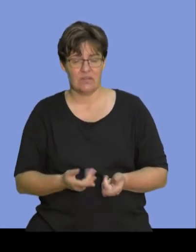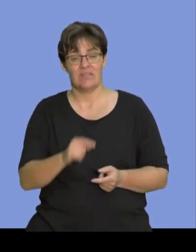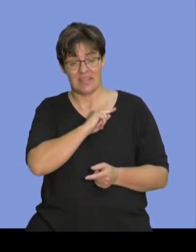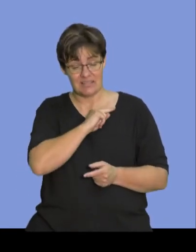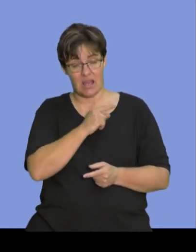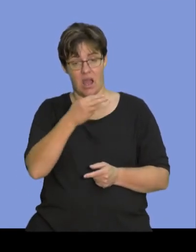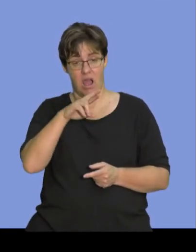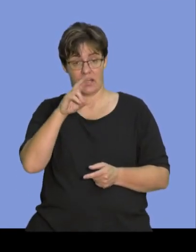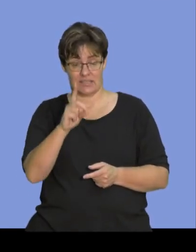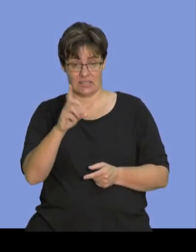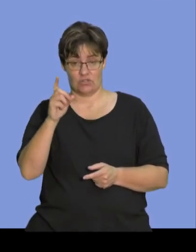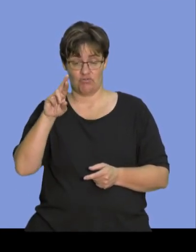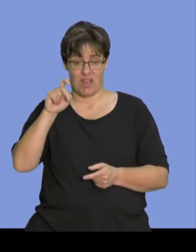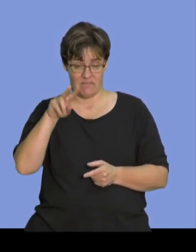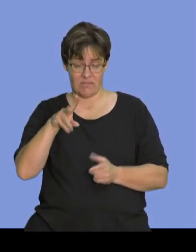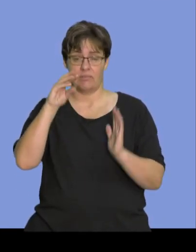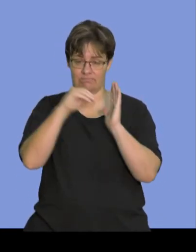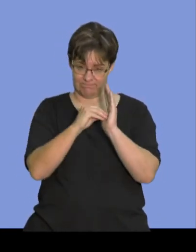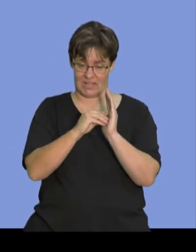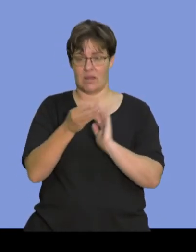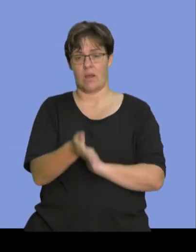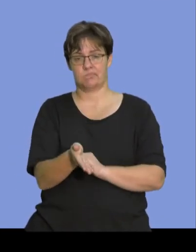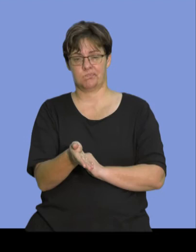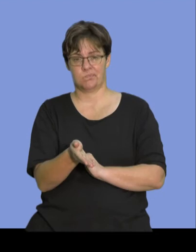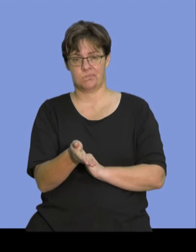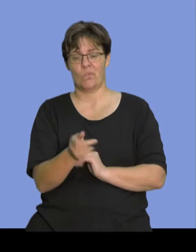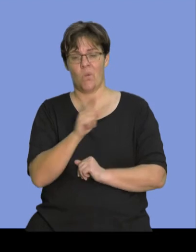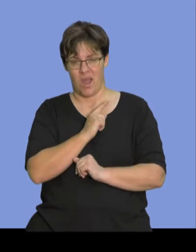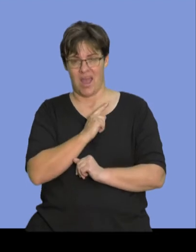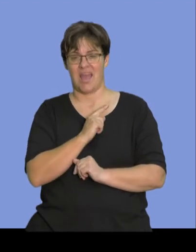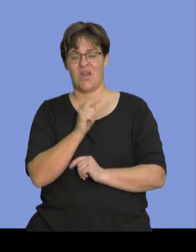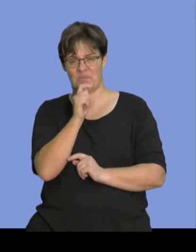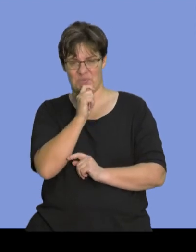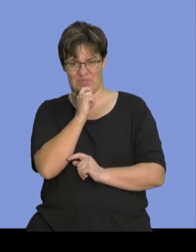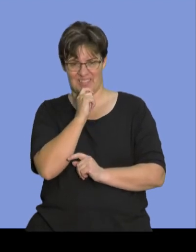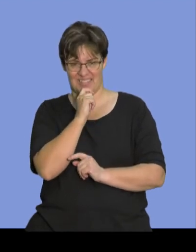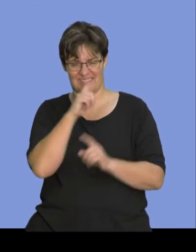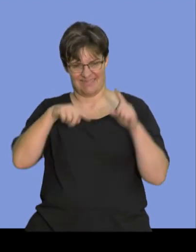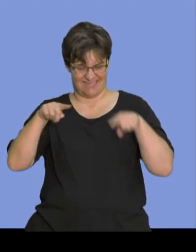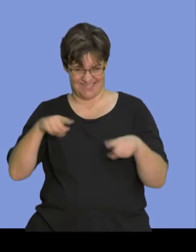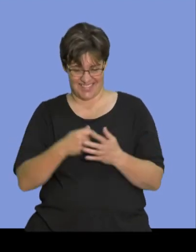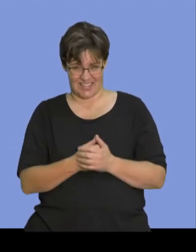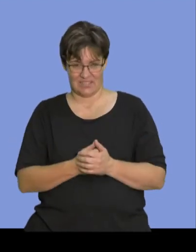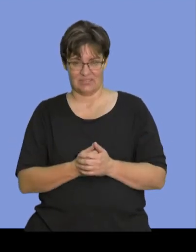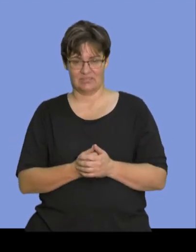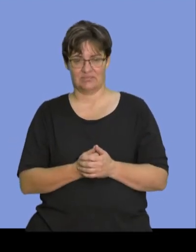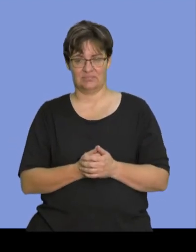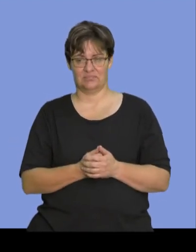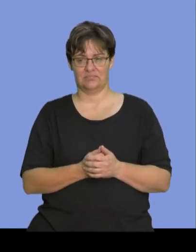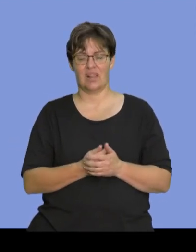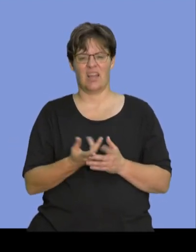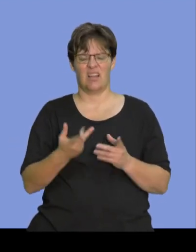these hard drives, they contain magnets because of their uses in computers. So these are